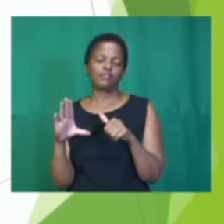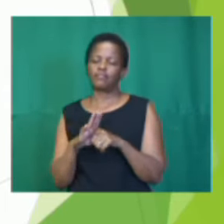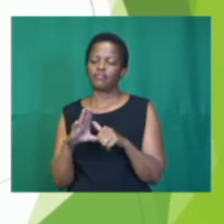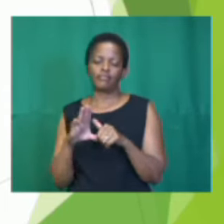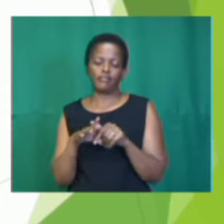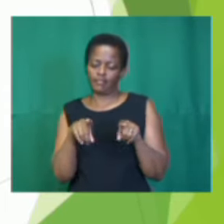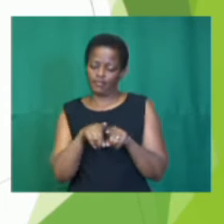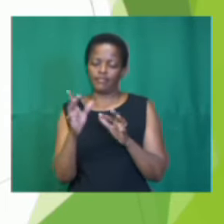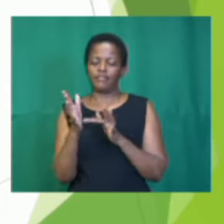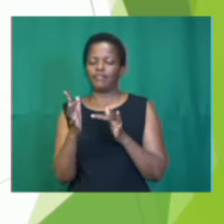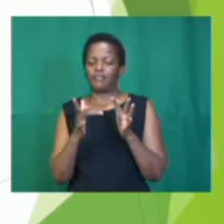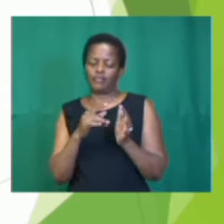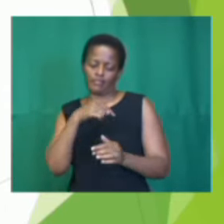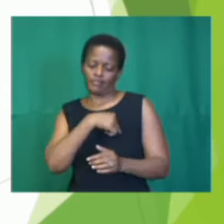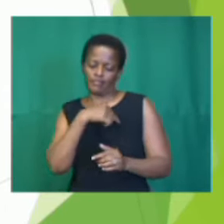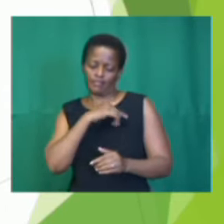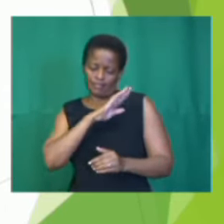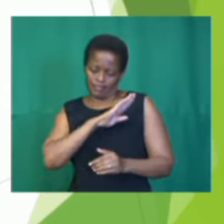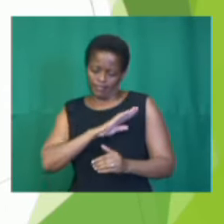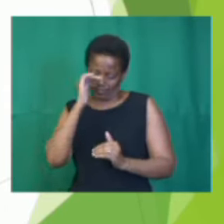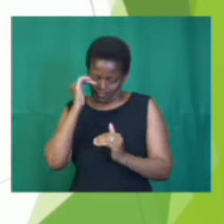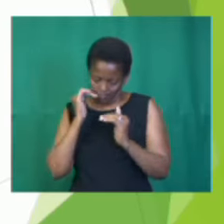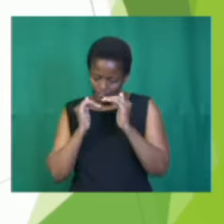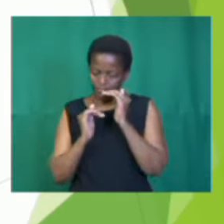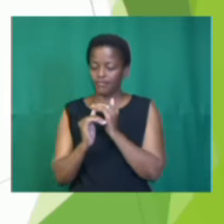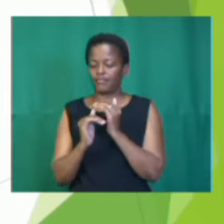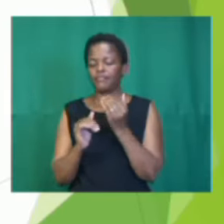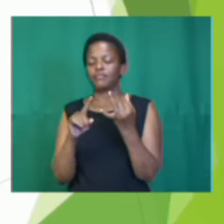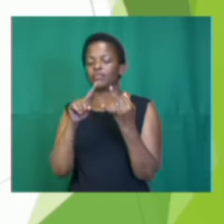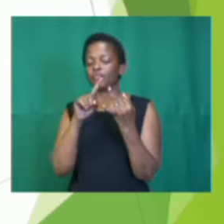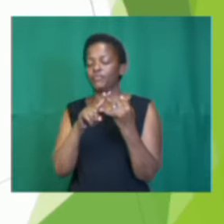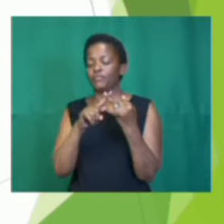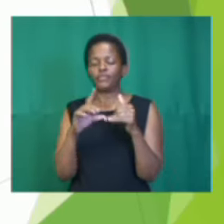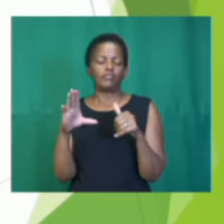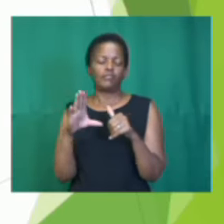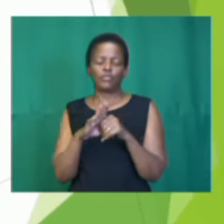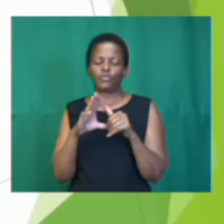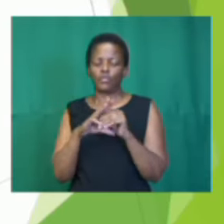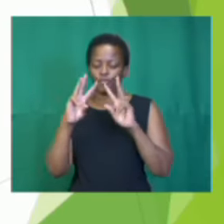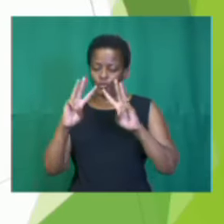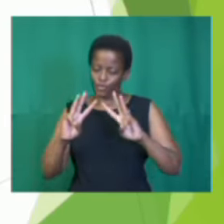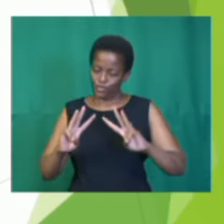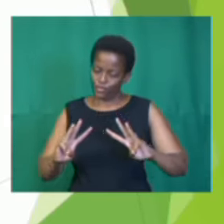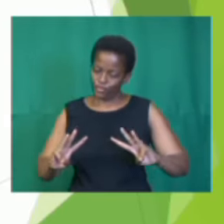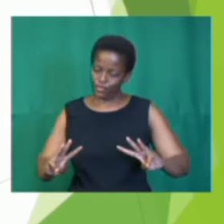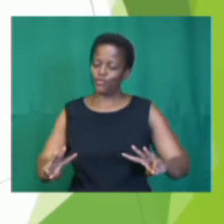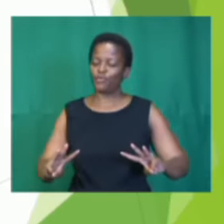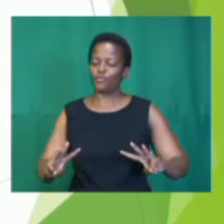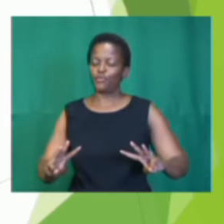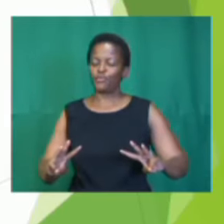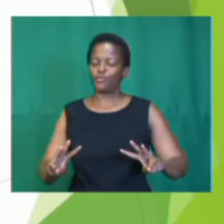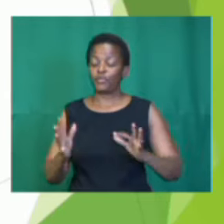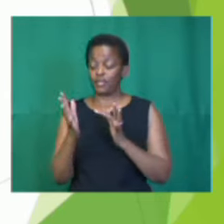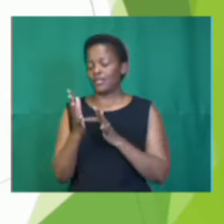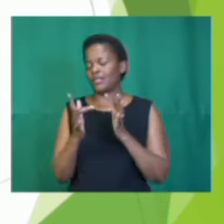humble. It is also important to be peaceful as a Christian, as Jesus comes in peace. He